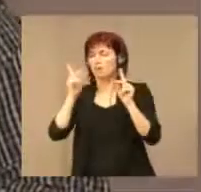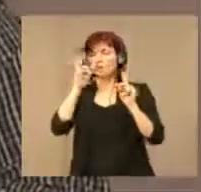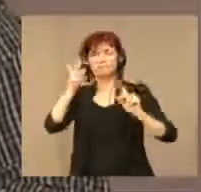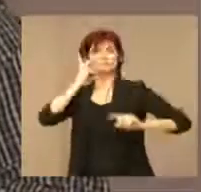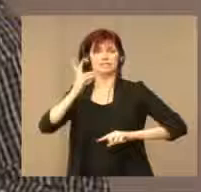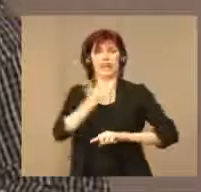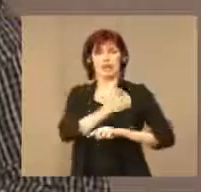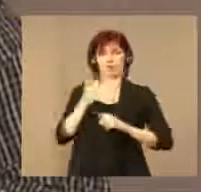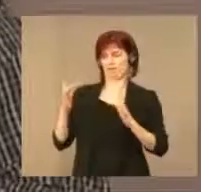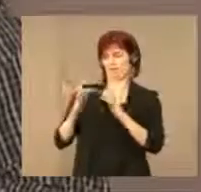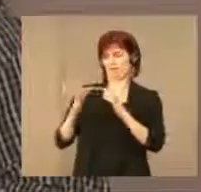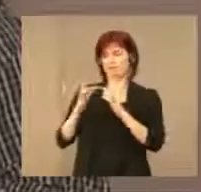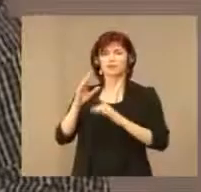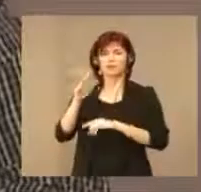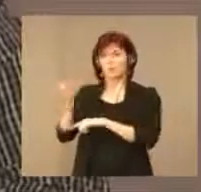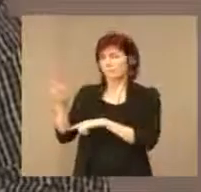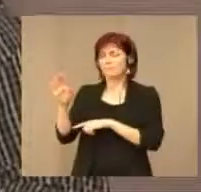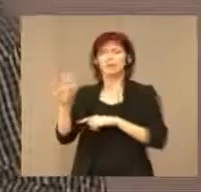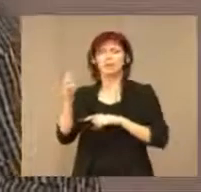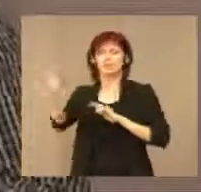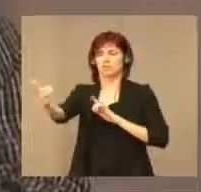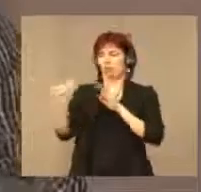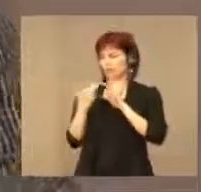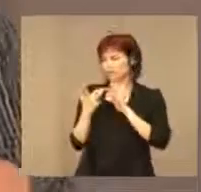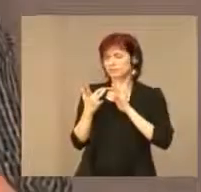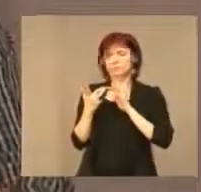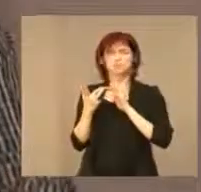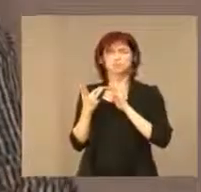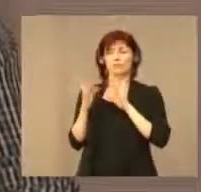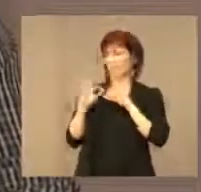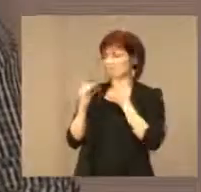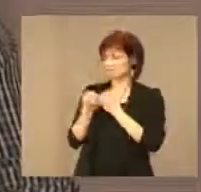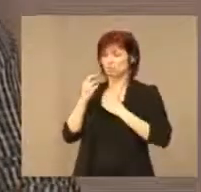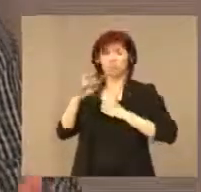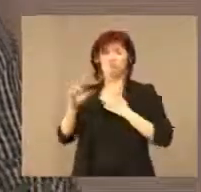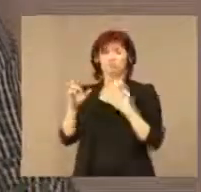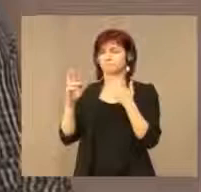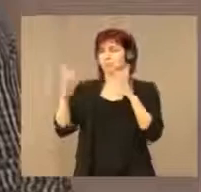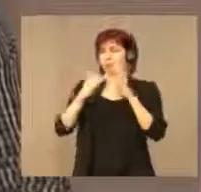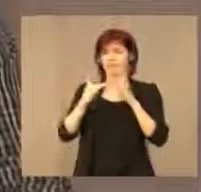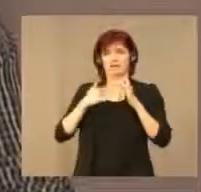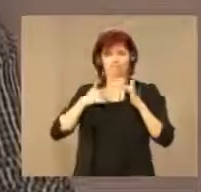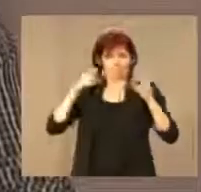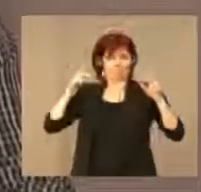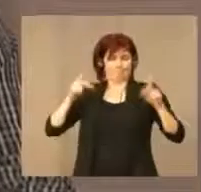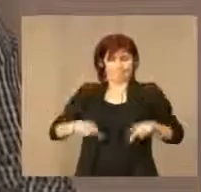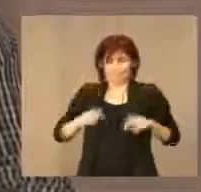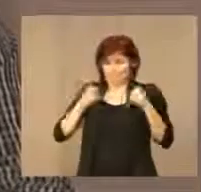to contact us personally. I think it would be a great way to work with youth to work on